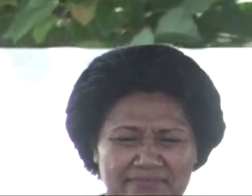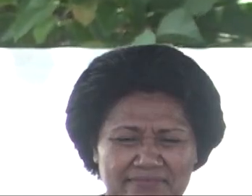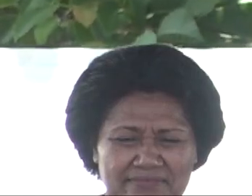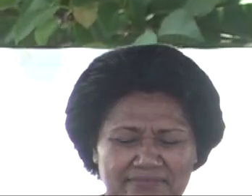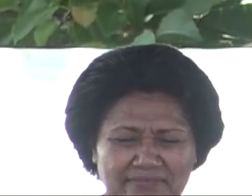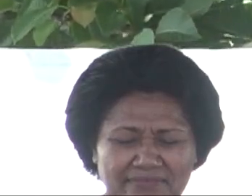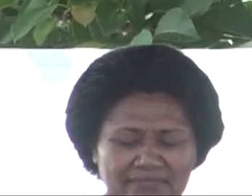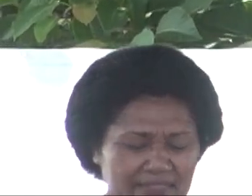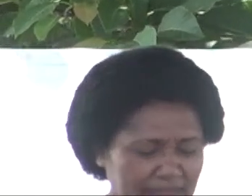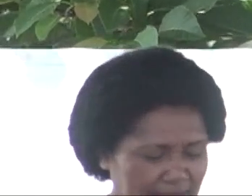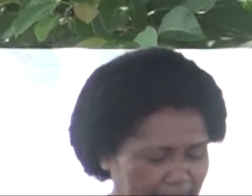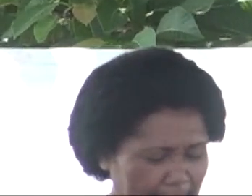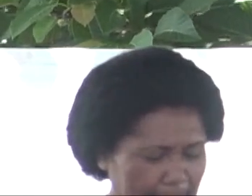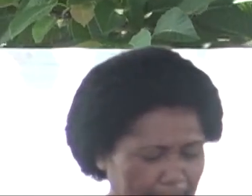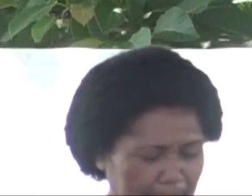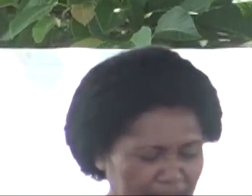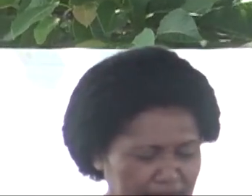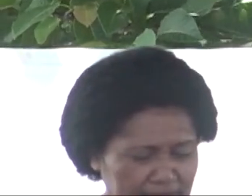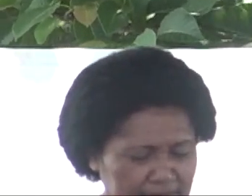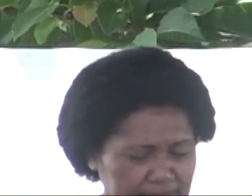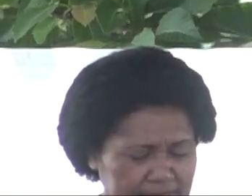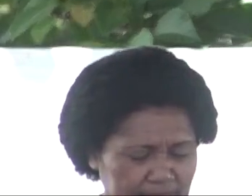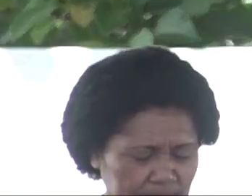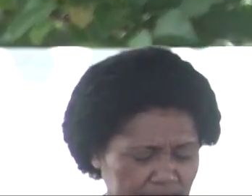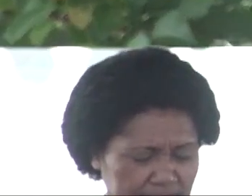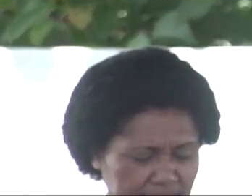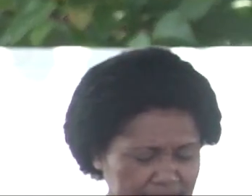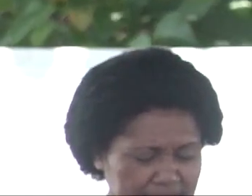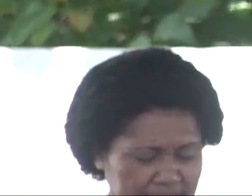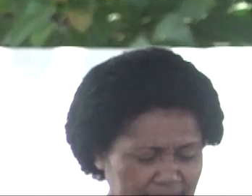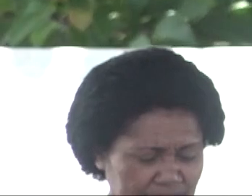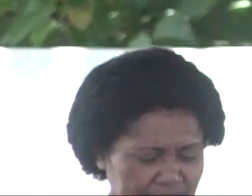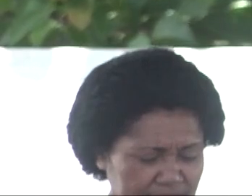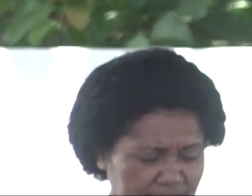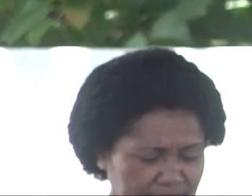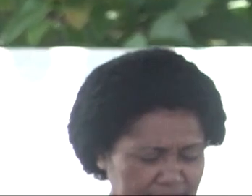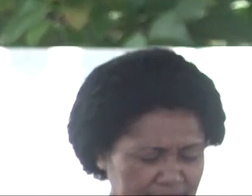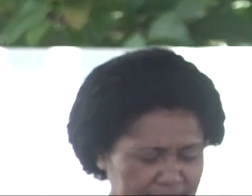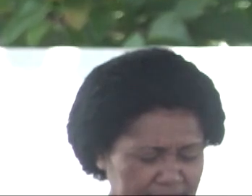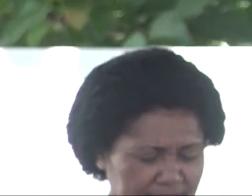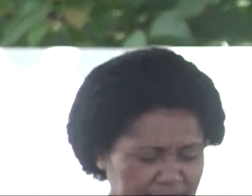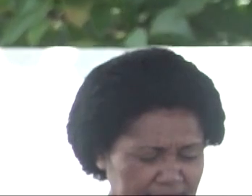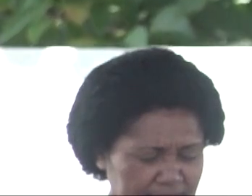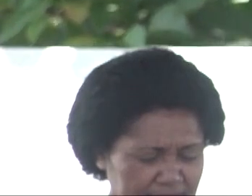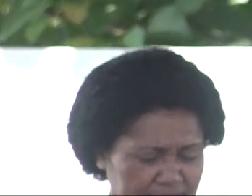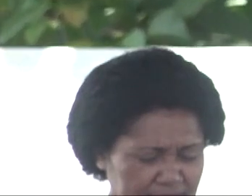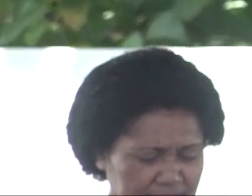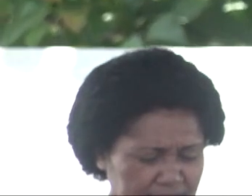ibaro bobonua. Sanu indi chiko na vilutaki. Ni bati ngona